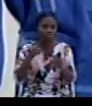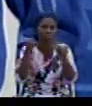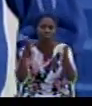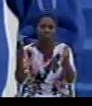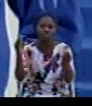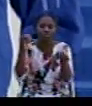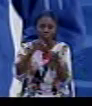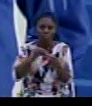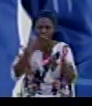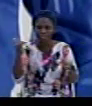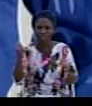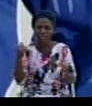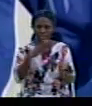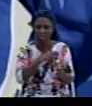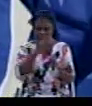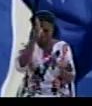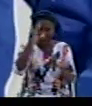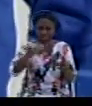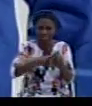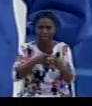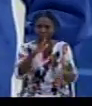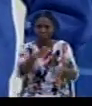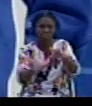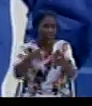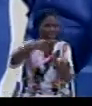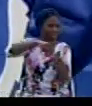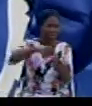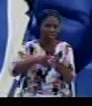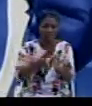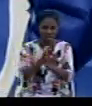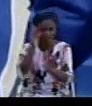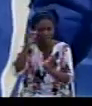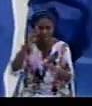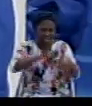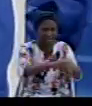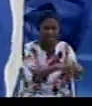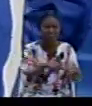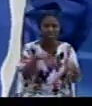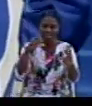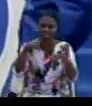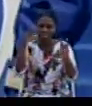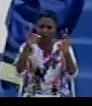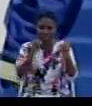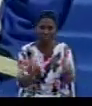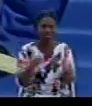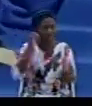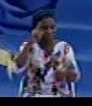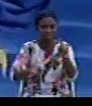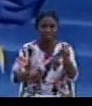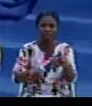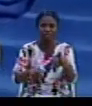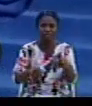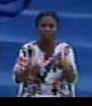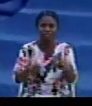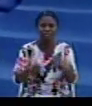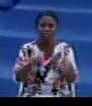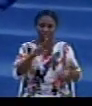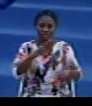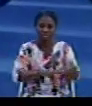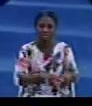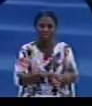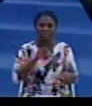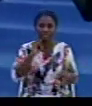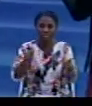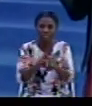around, We asked him to sit down, but we said, no, you cannot sit down. That it's like something is itching in his body and he's ready to just